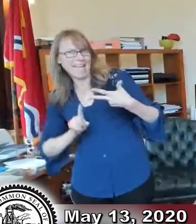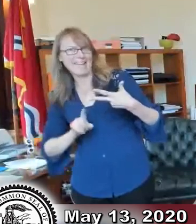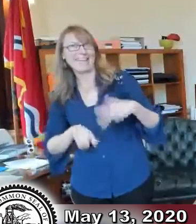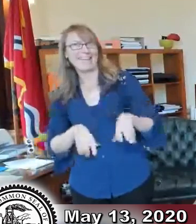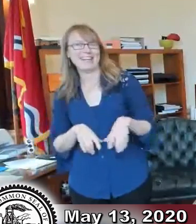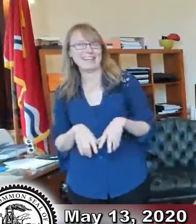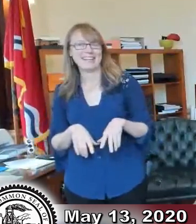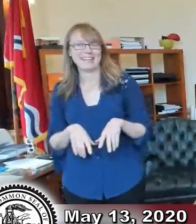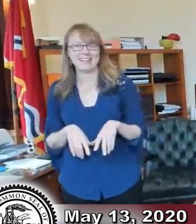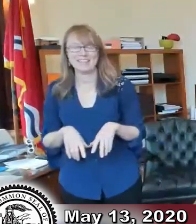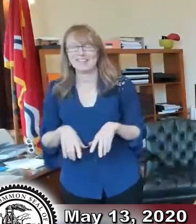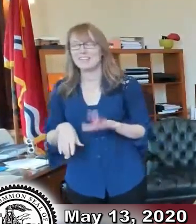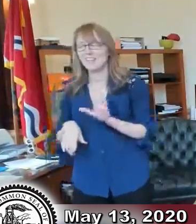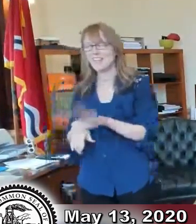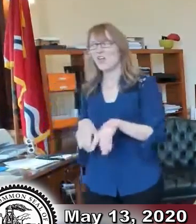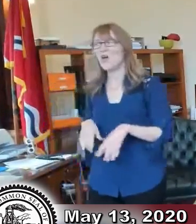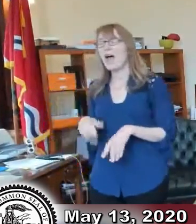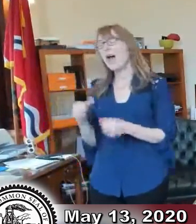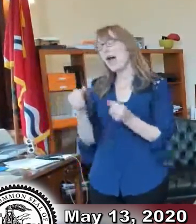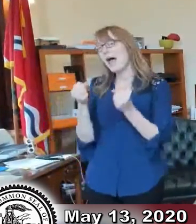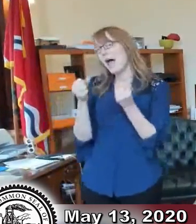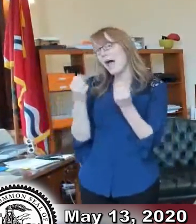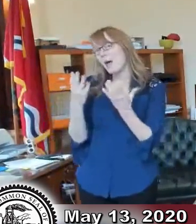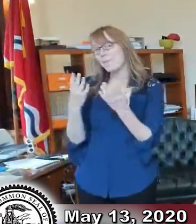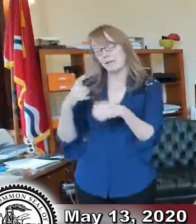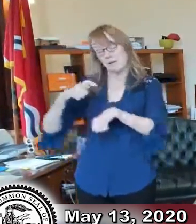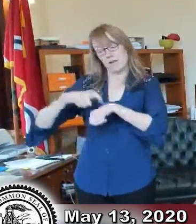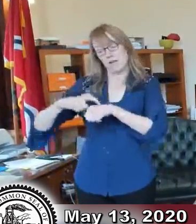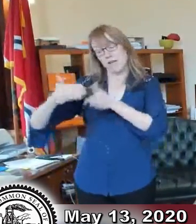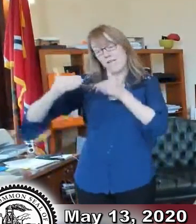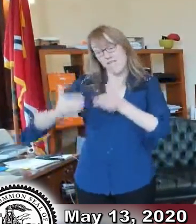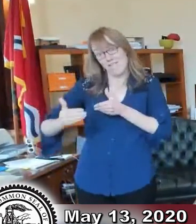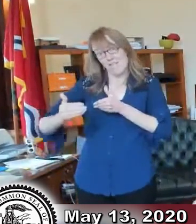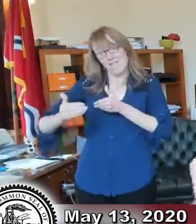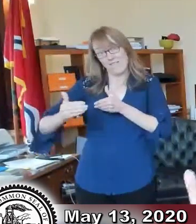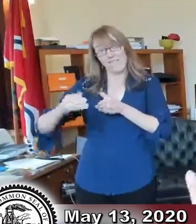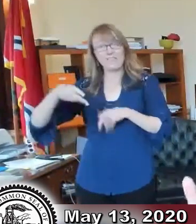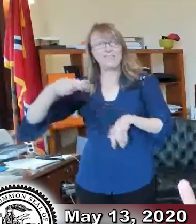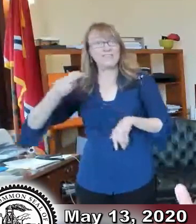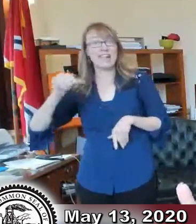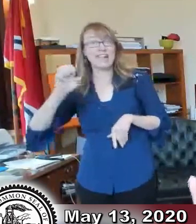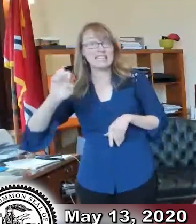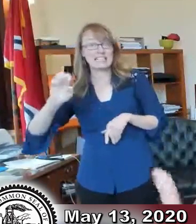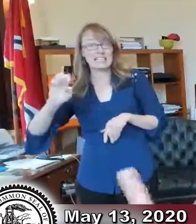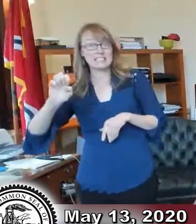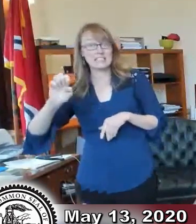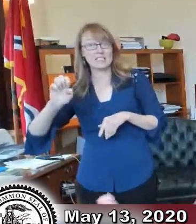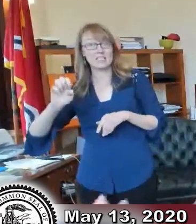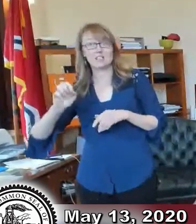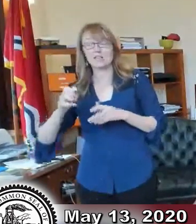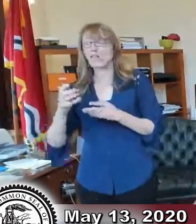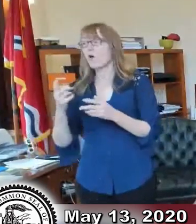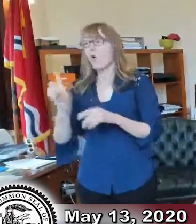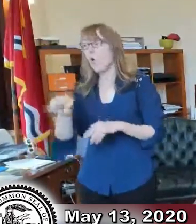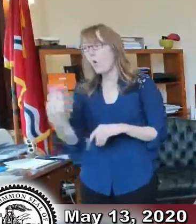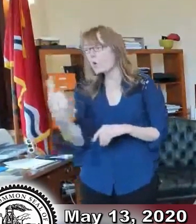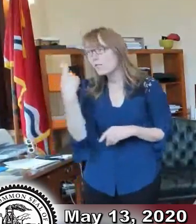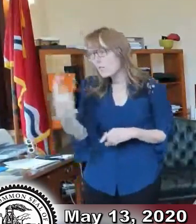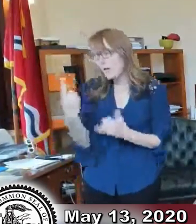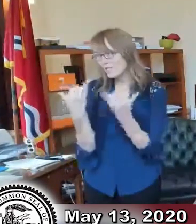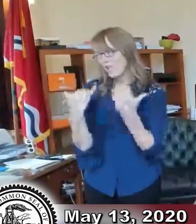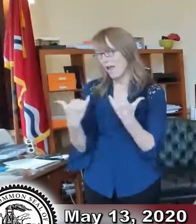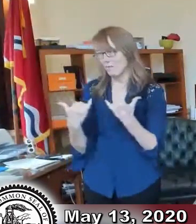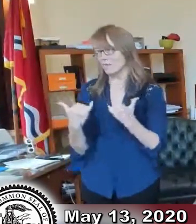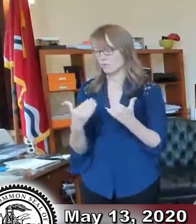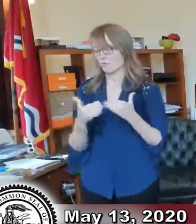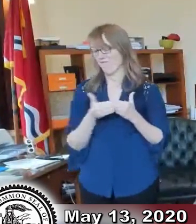so we can repeat, how many phases of reopening are there? There's only one right now. There will be more, and I know you want to know, will there be